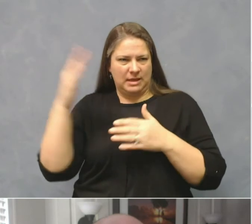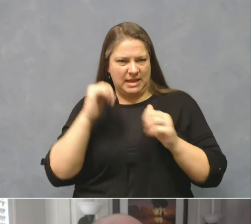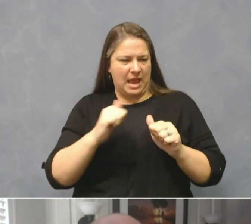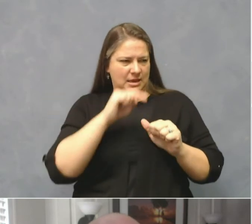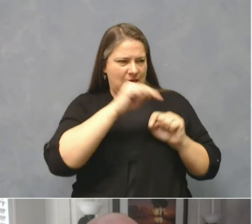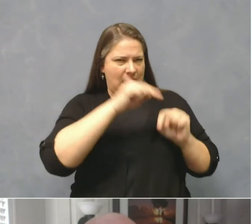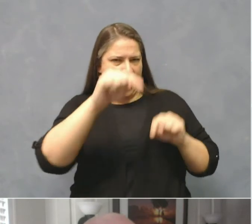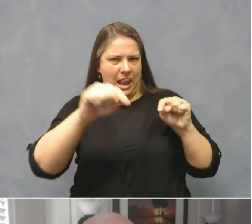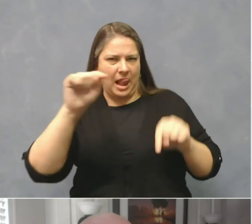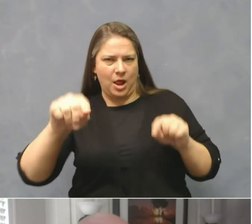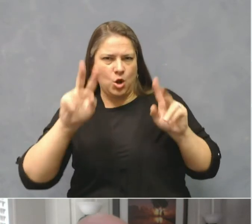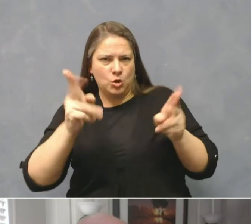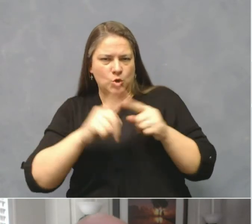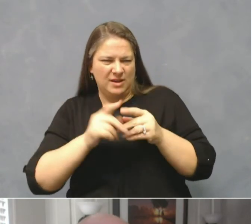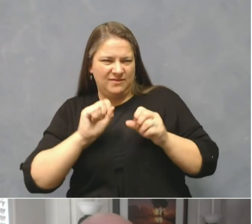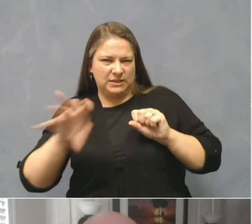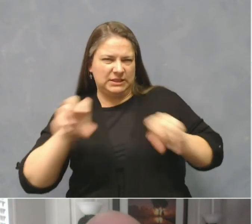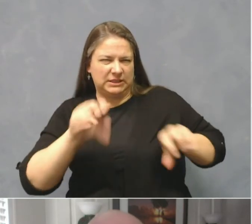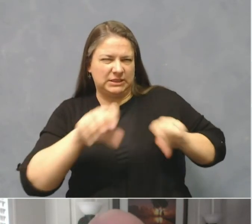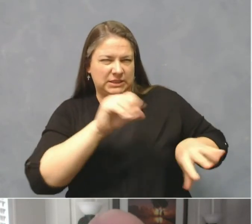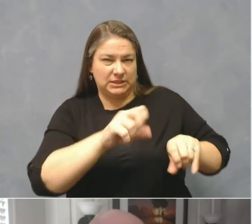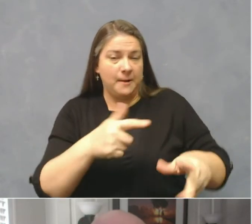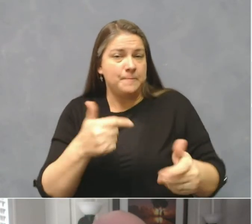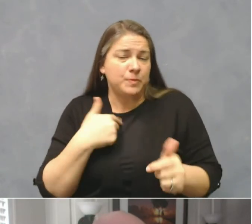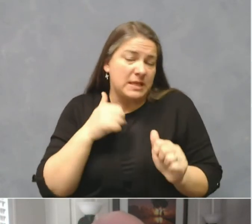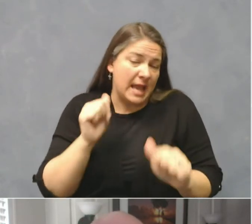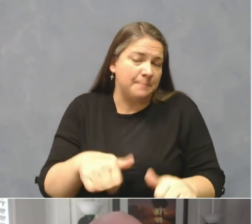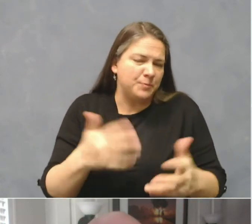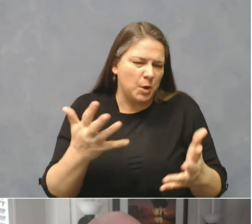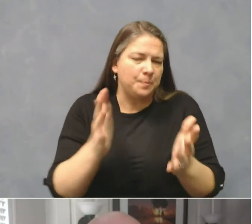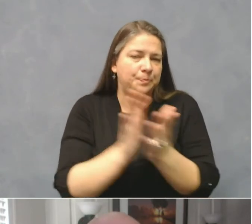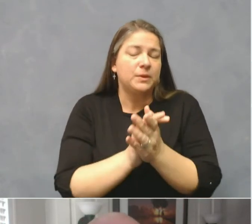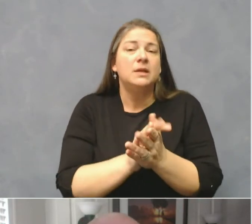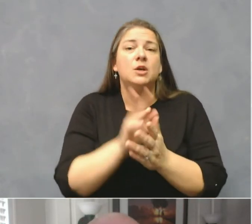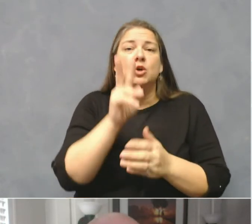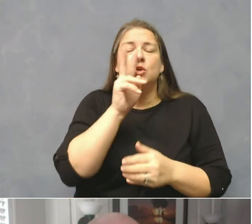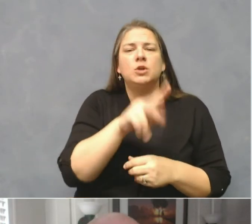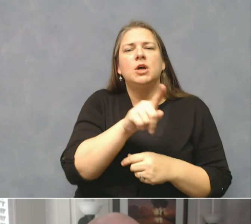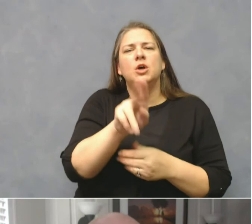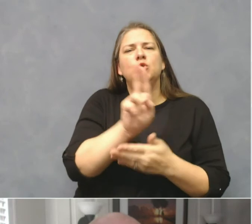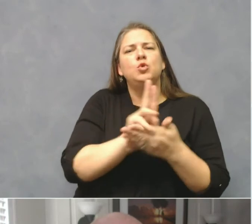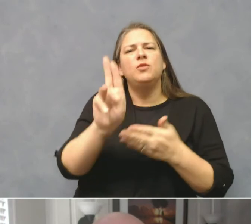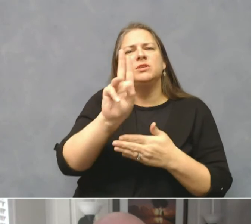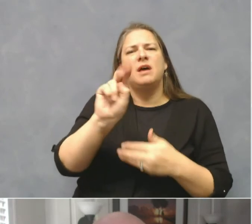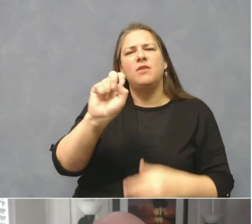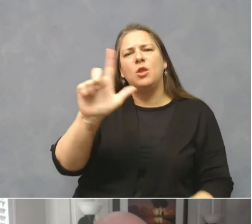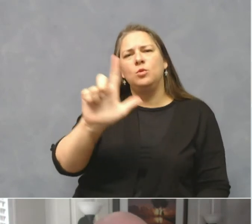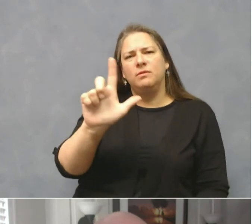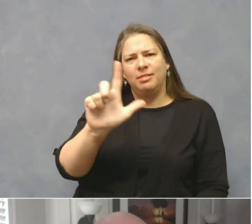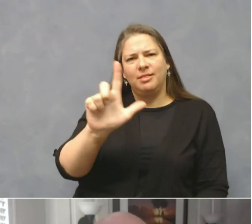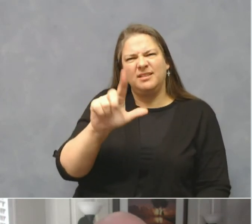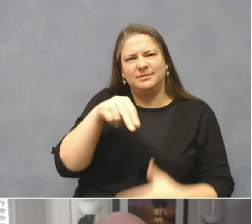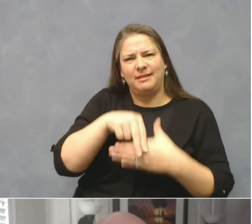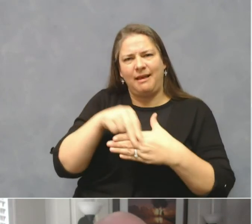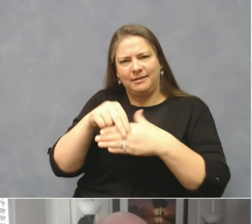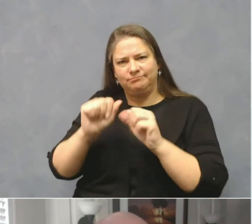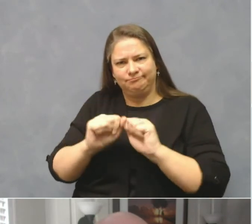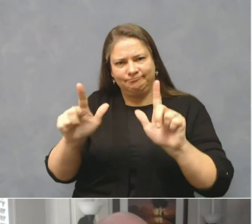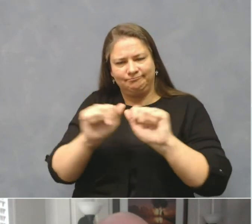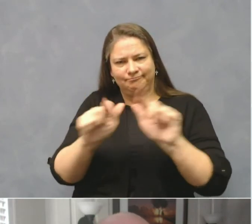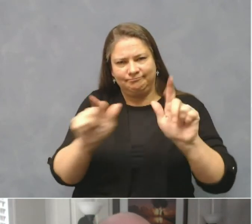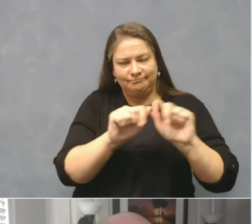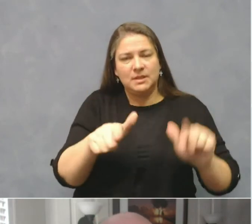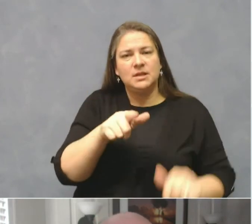the researchers I had referenced before from University of Louisville. So this is Dr.